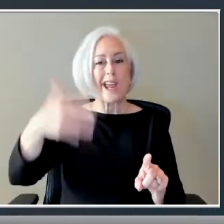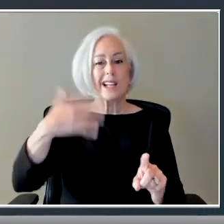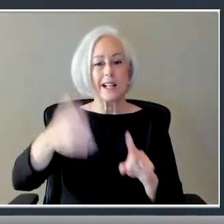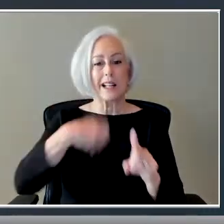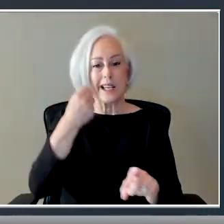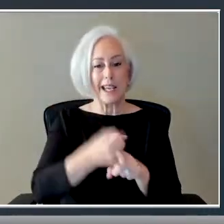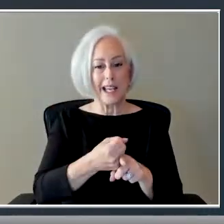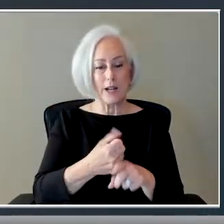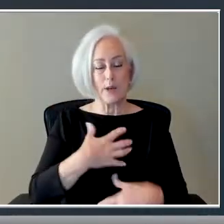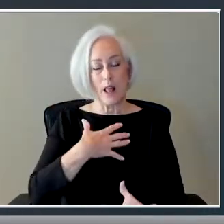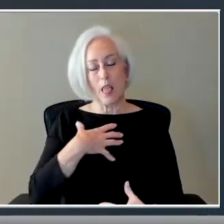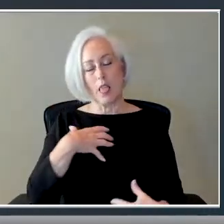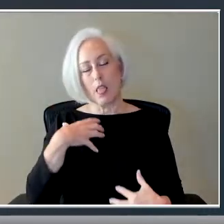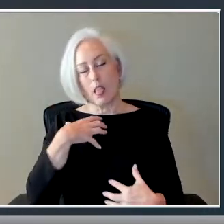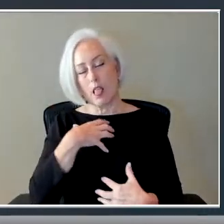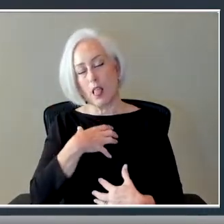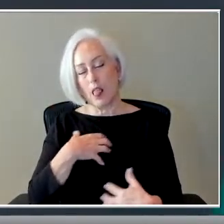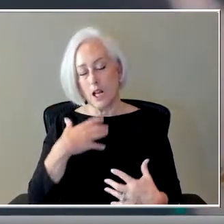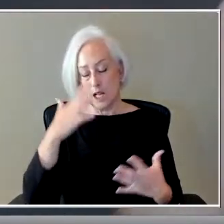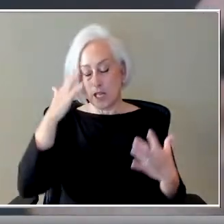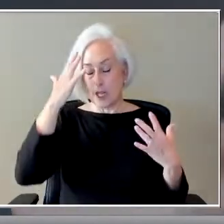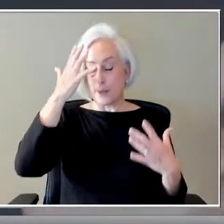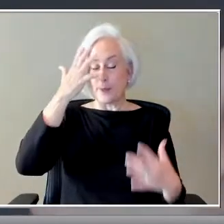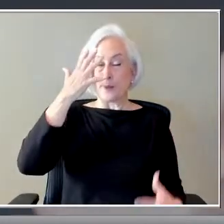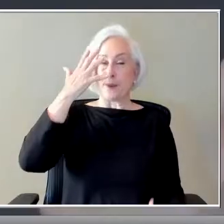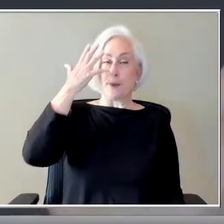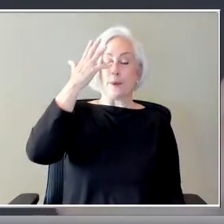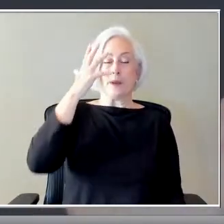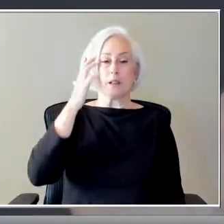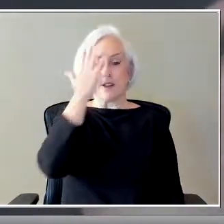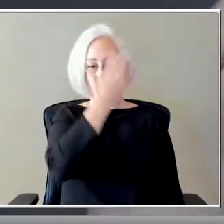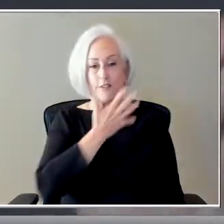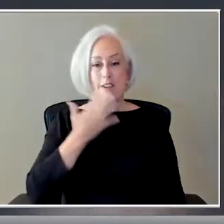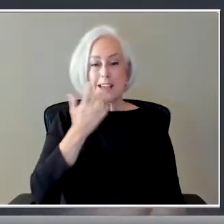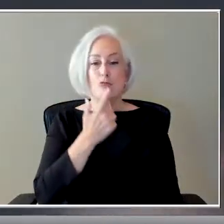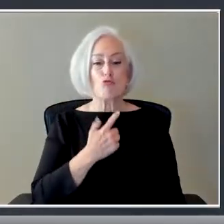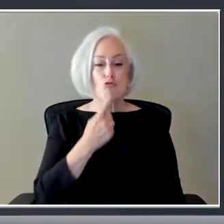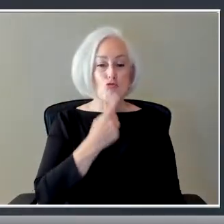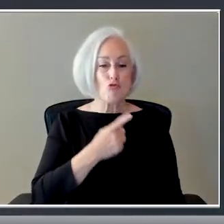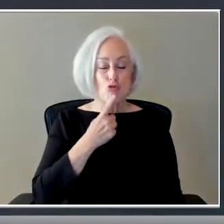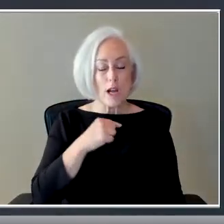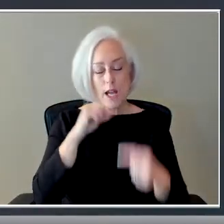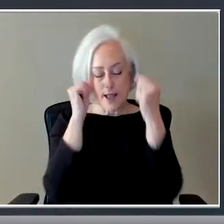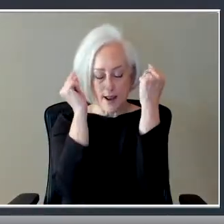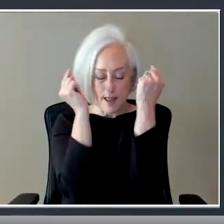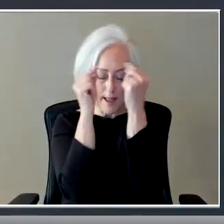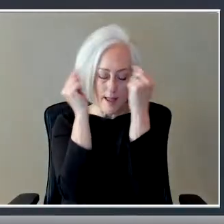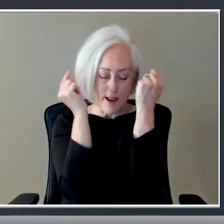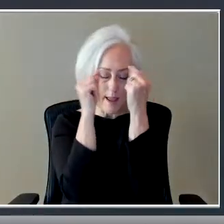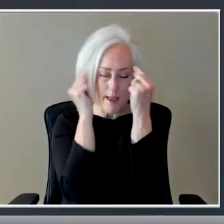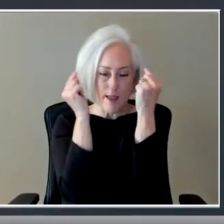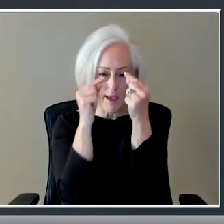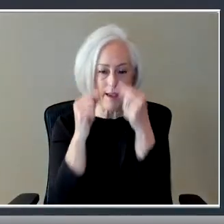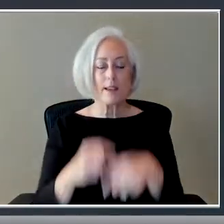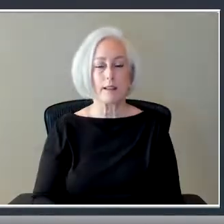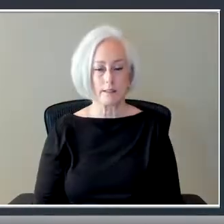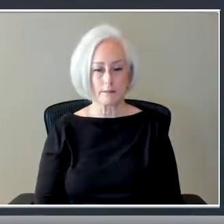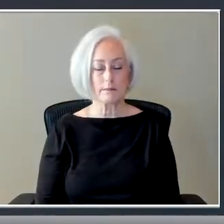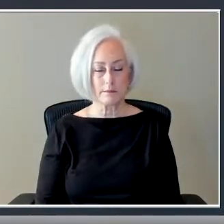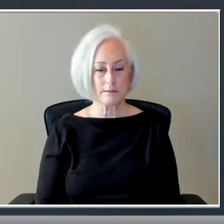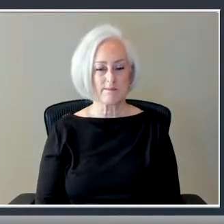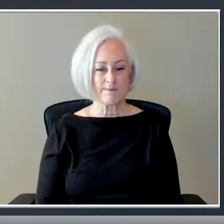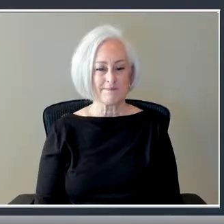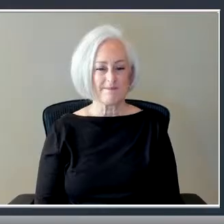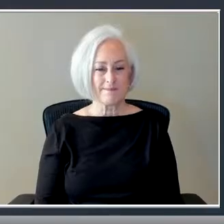nauseous, lightheaded, my face would turn bright red, I would get a headache. So it was one of those,